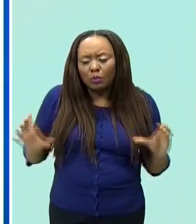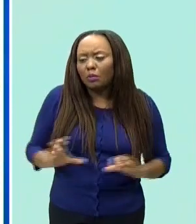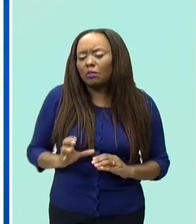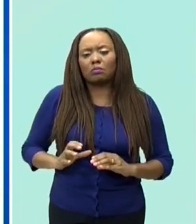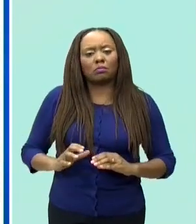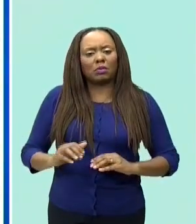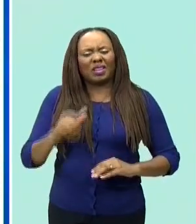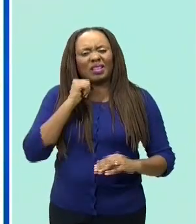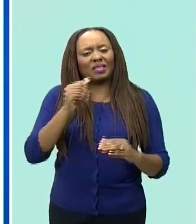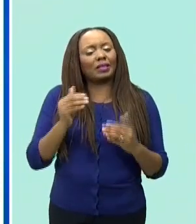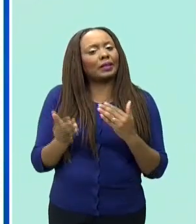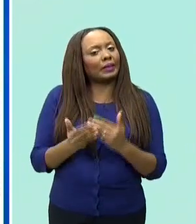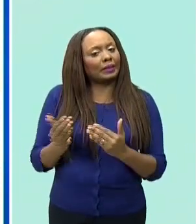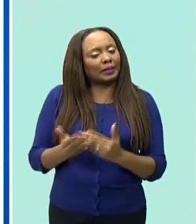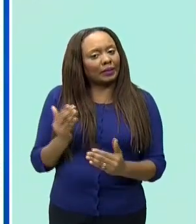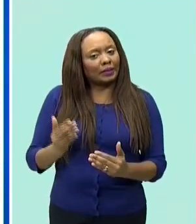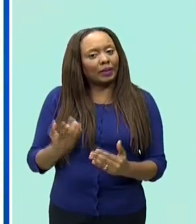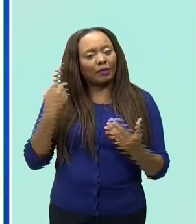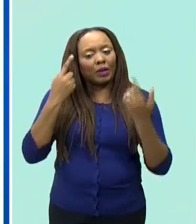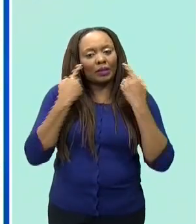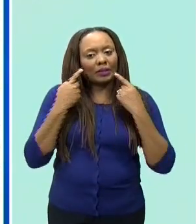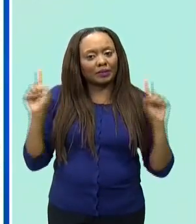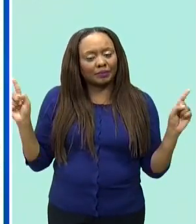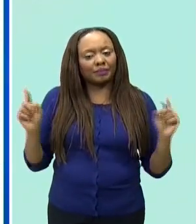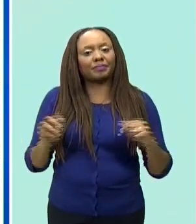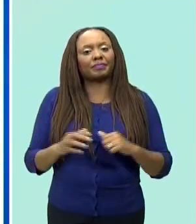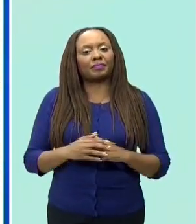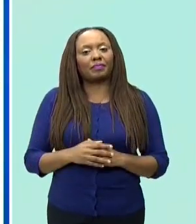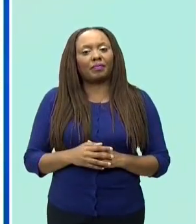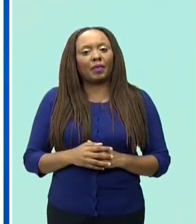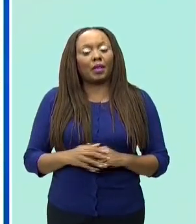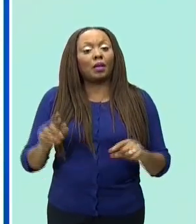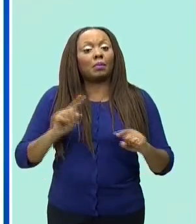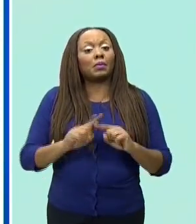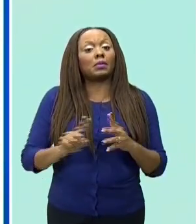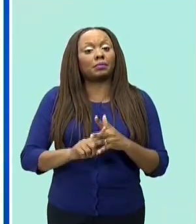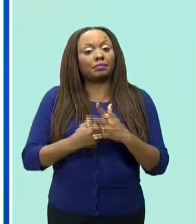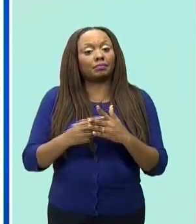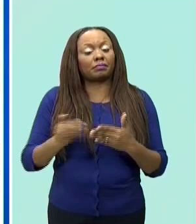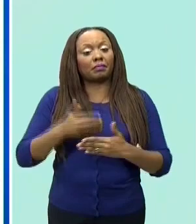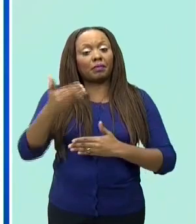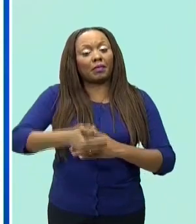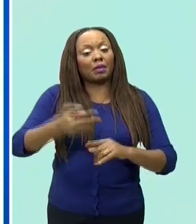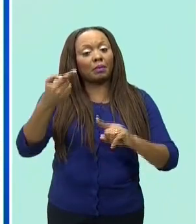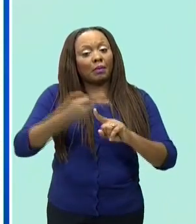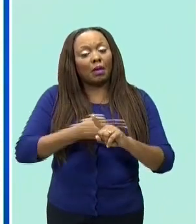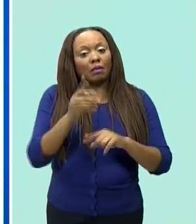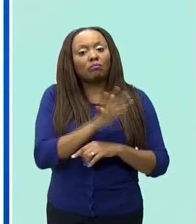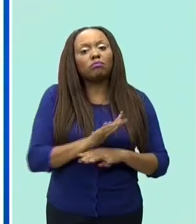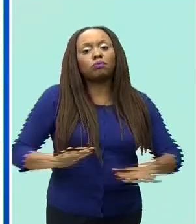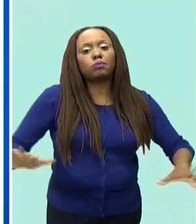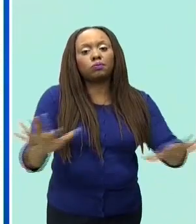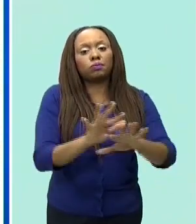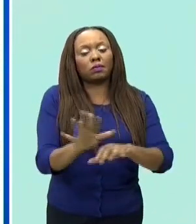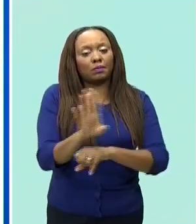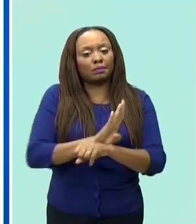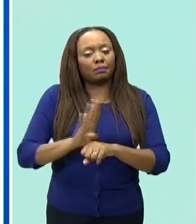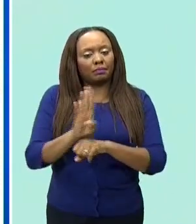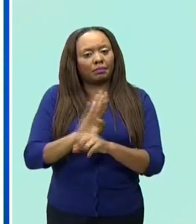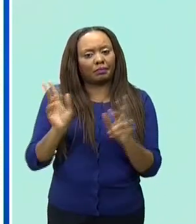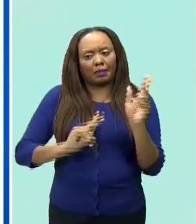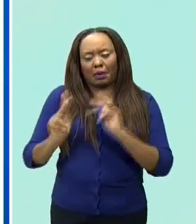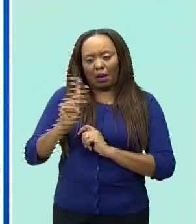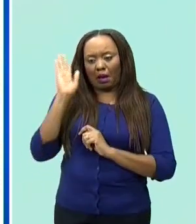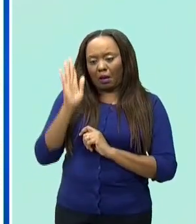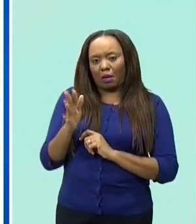in less than 12 months to be able to achieve. But starting next month, across the length and breadth of this country, people